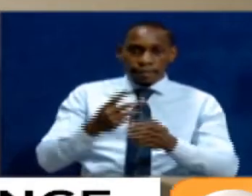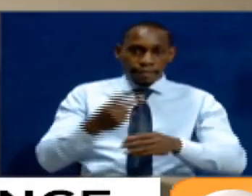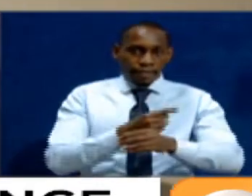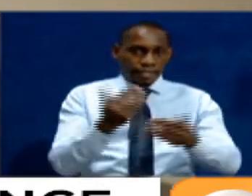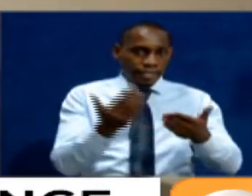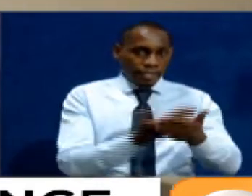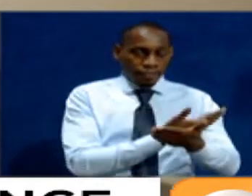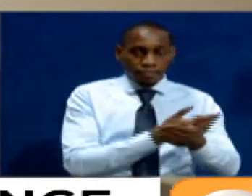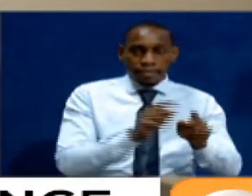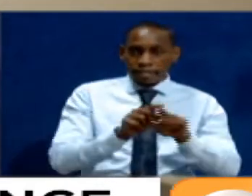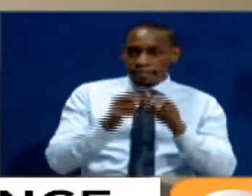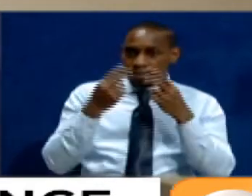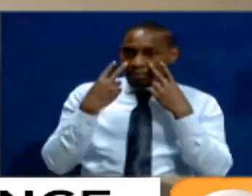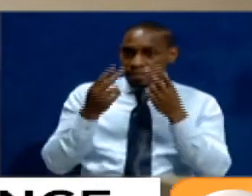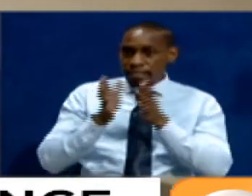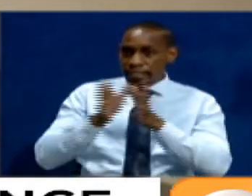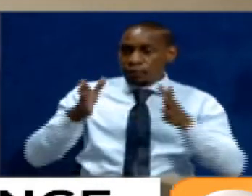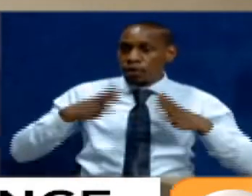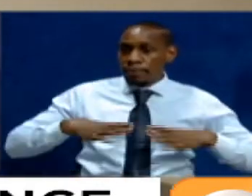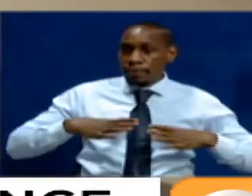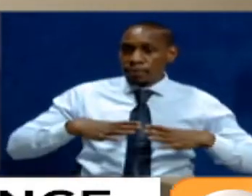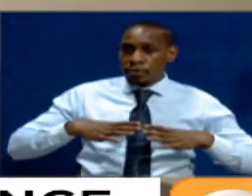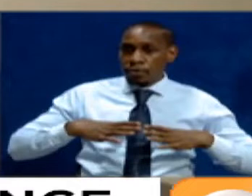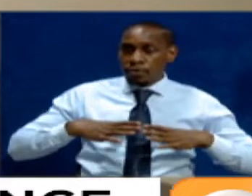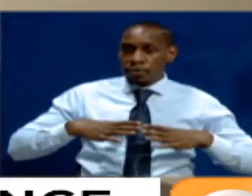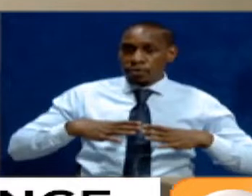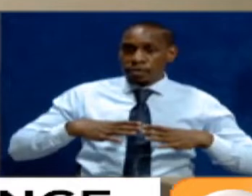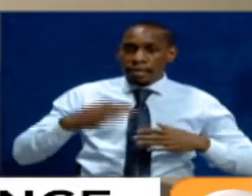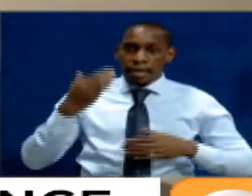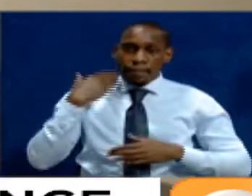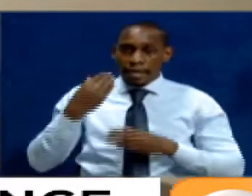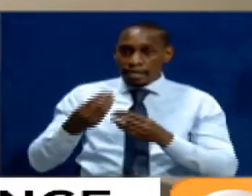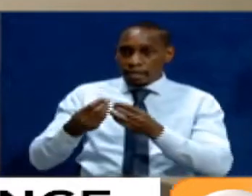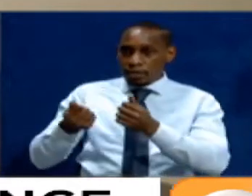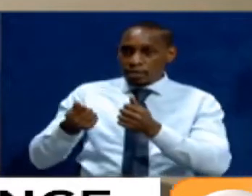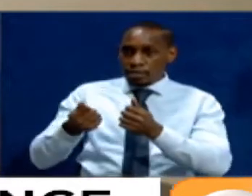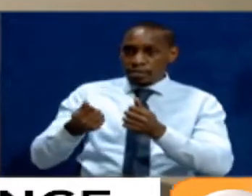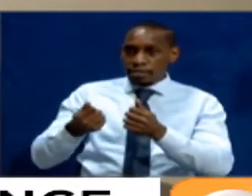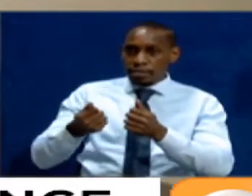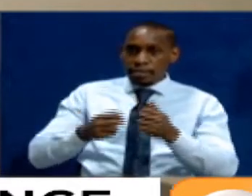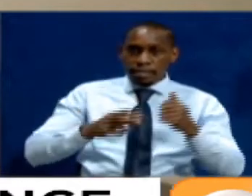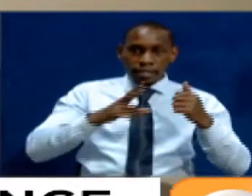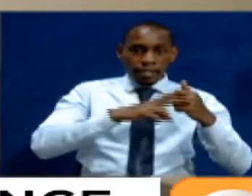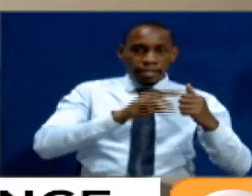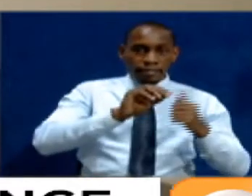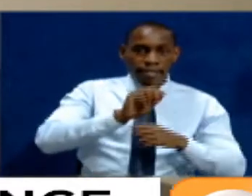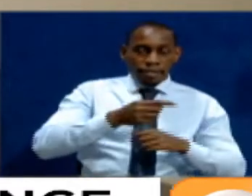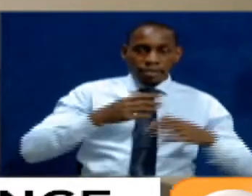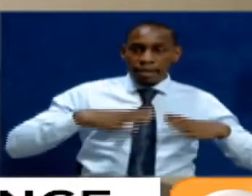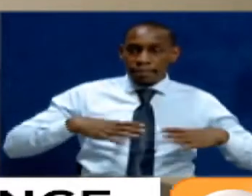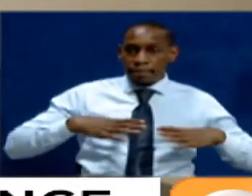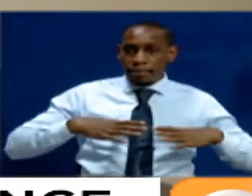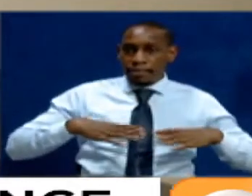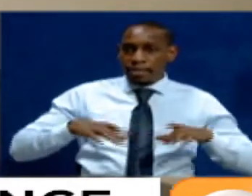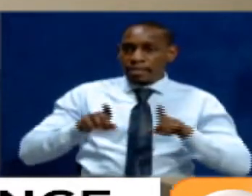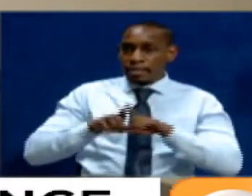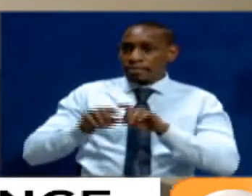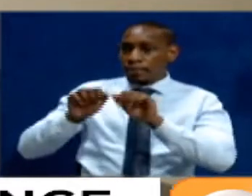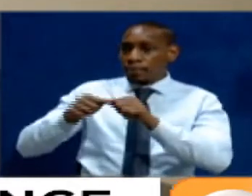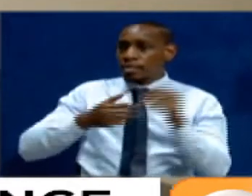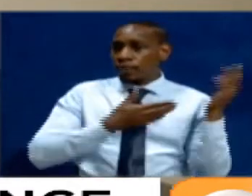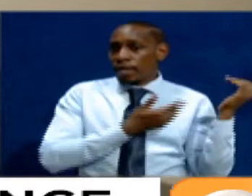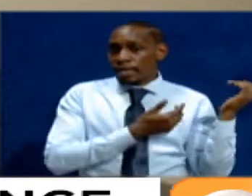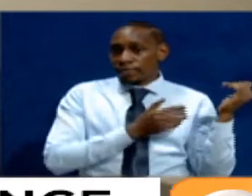away and just look at the general population prevalence of blood clots, if you had 70,000 people, you